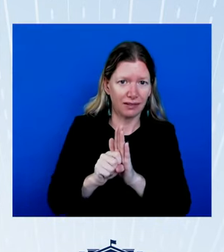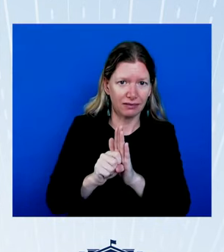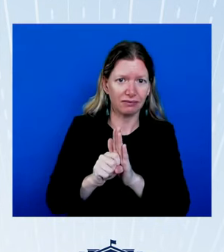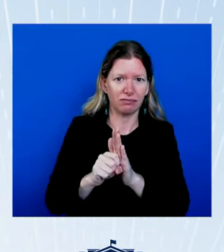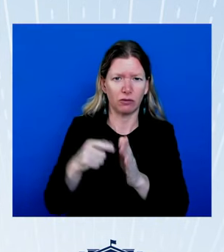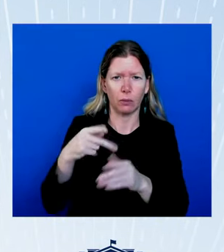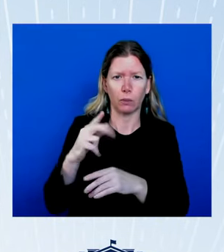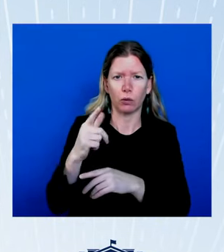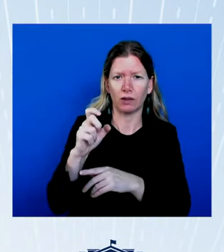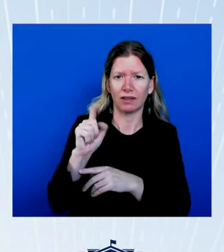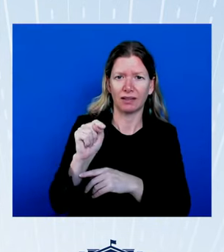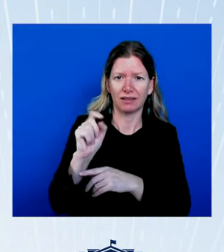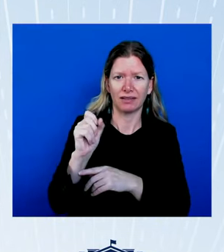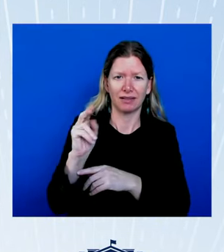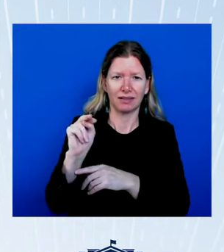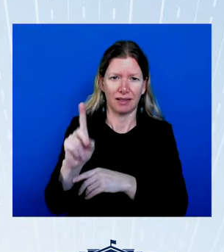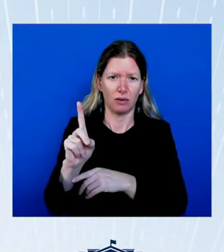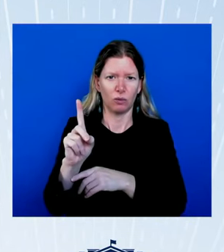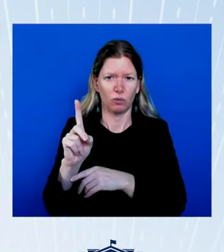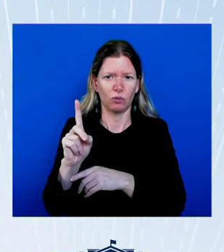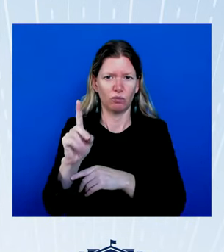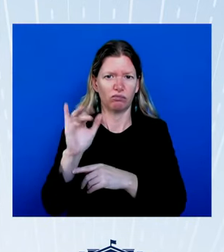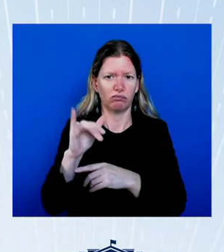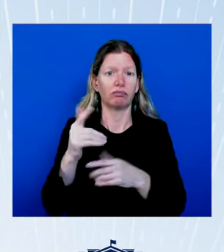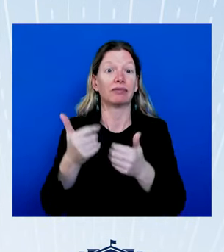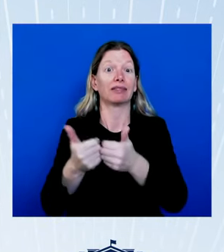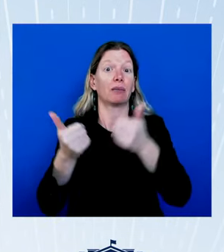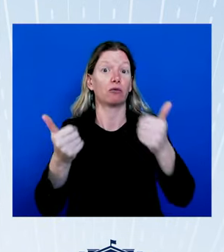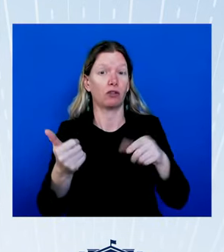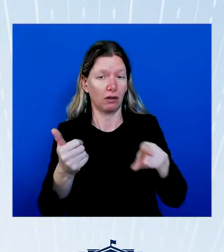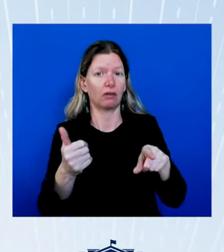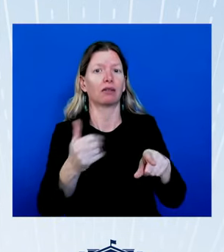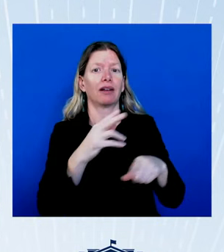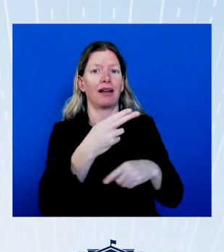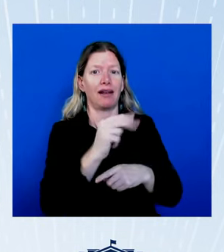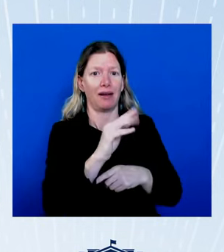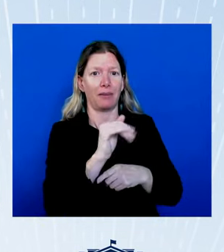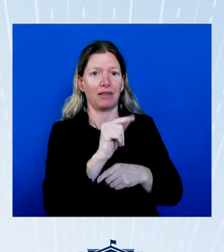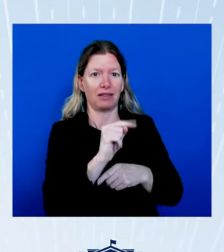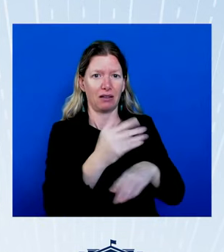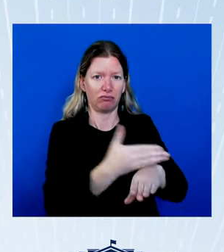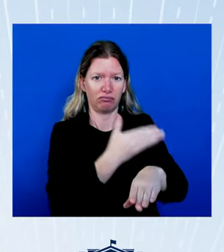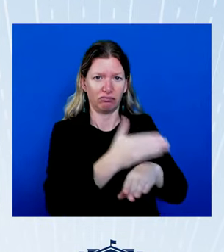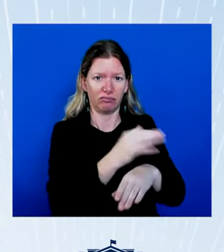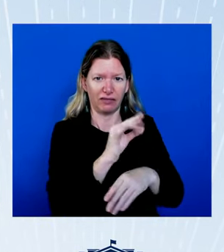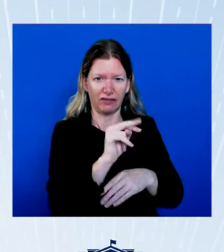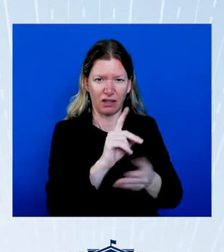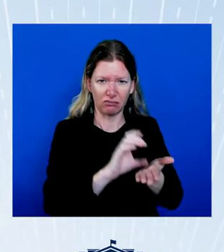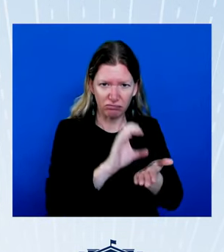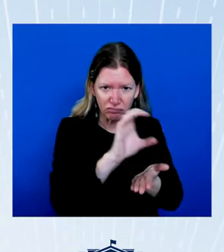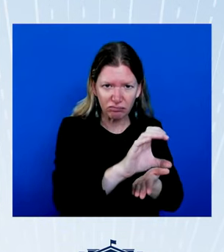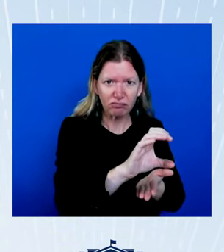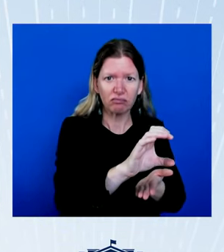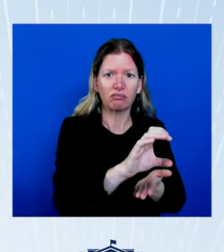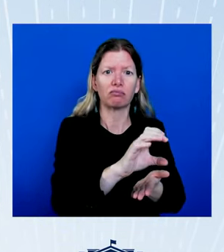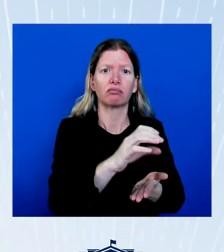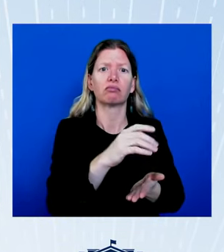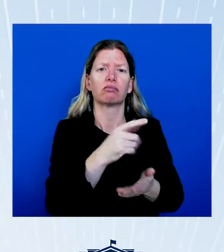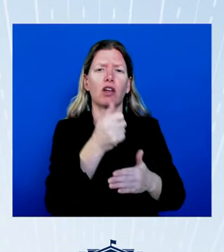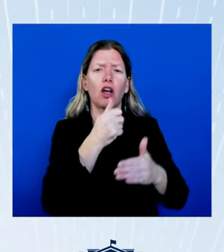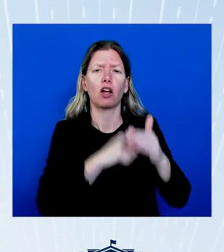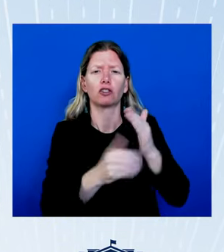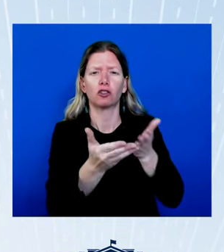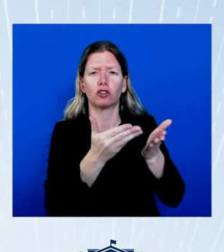invest in a bilingual workforce development program for the Latino community in restoration. So we're hoping that